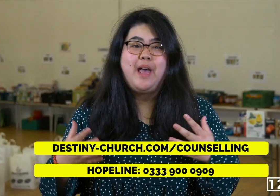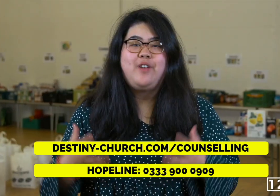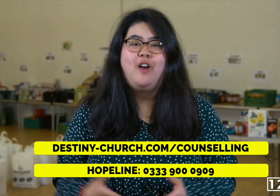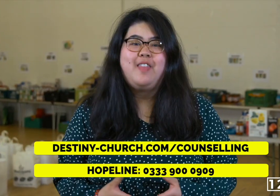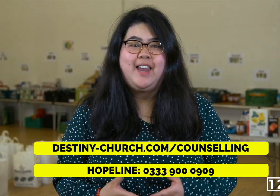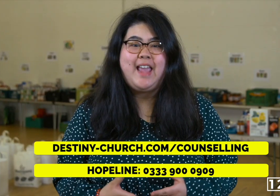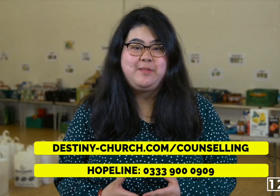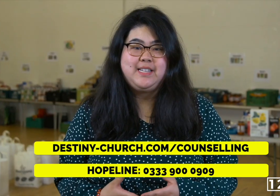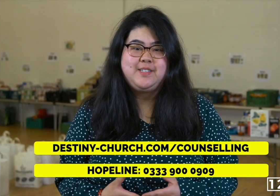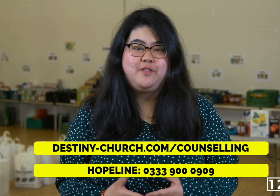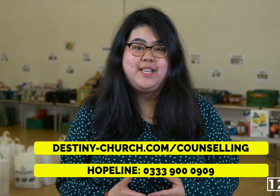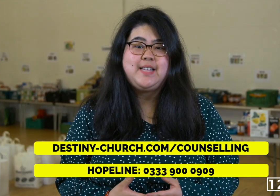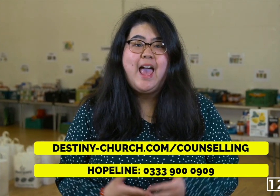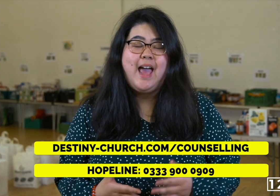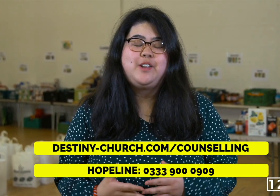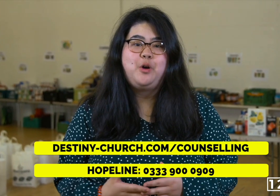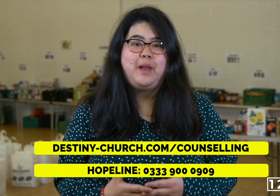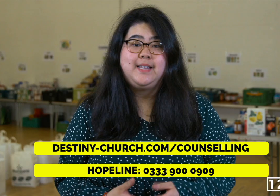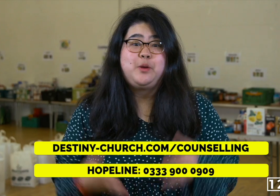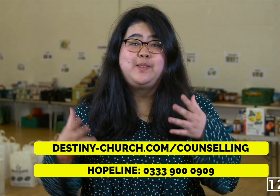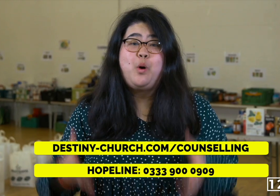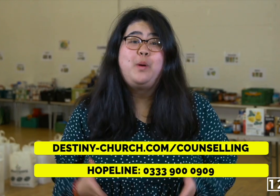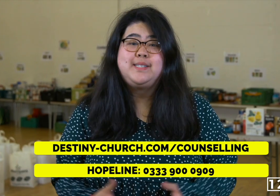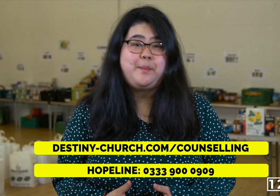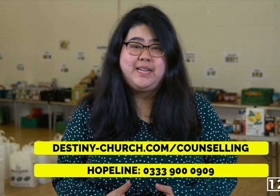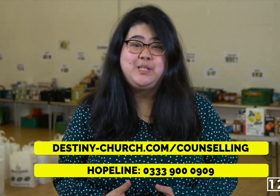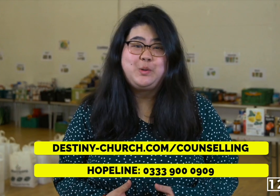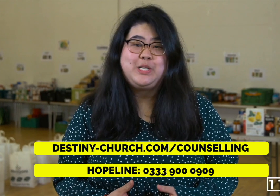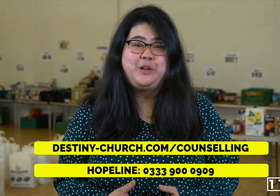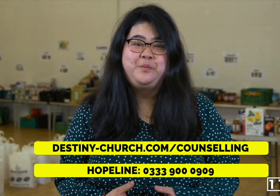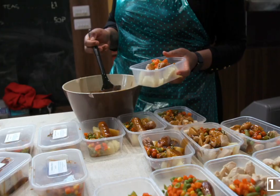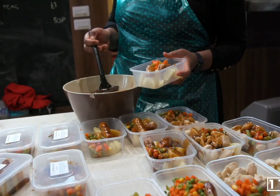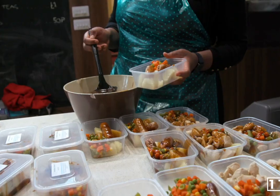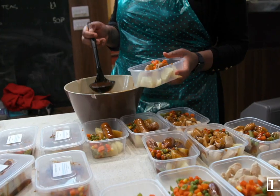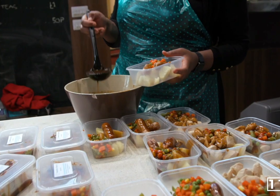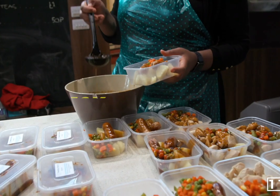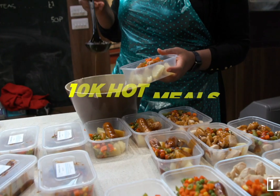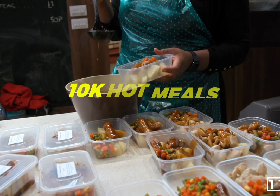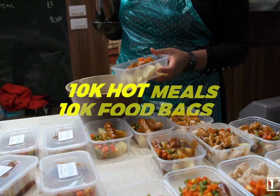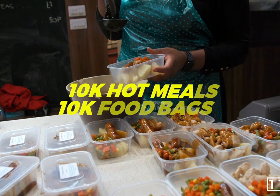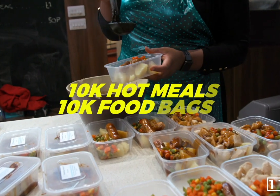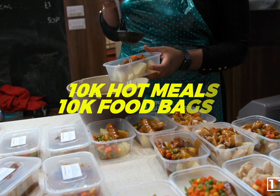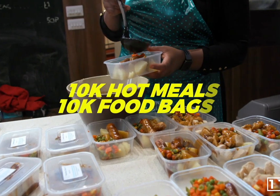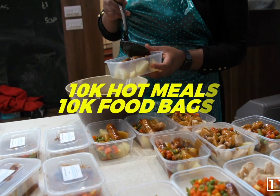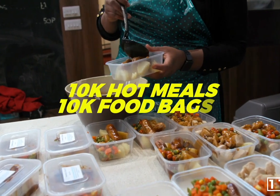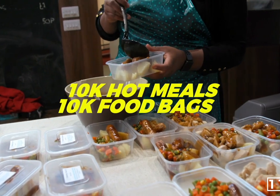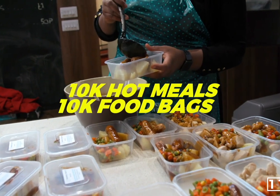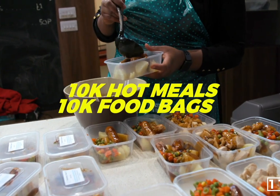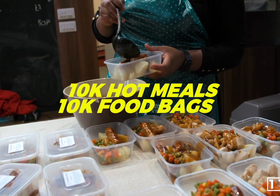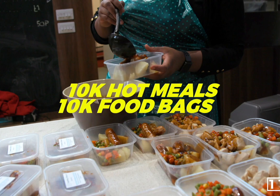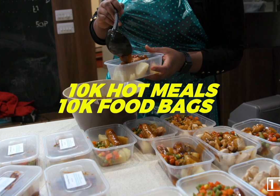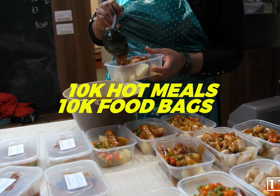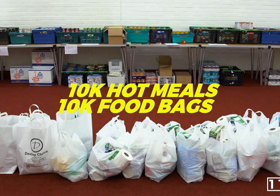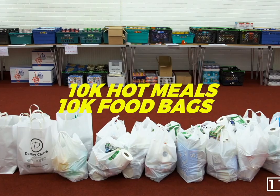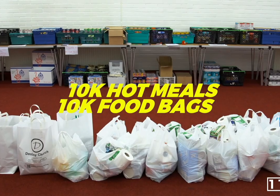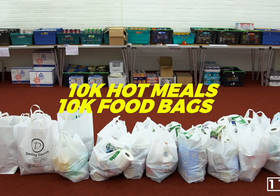We have an online counselling service and a hopeline, so there's always somebody to talk to. Since the beginning of lockdown, we've given out over 10,000